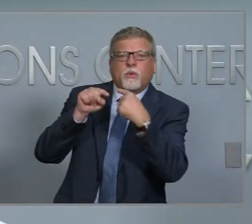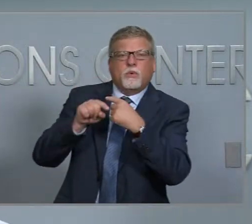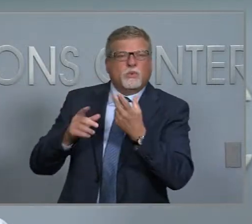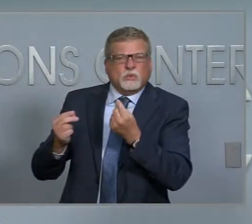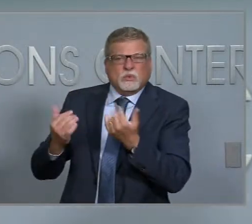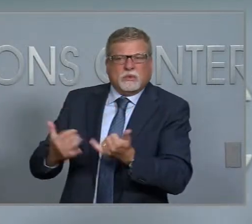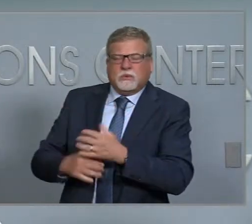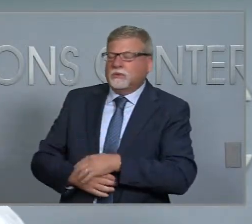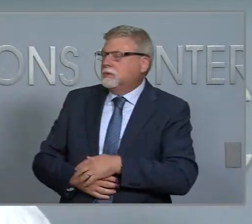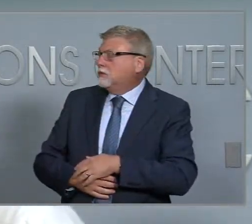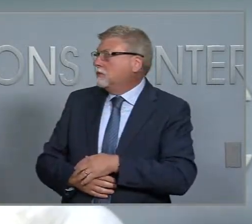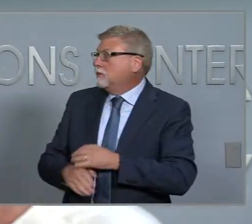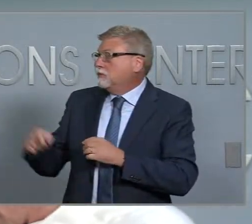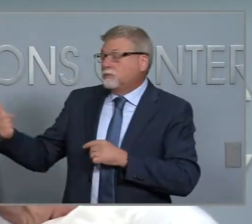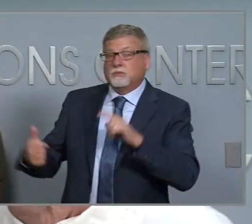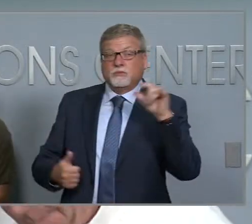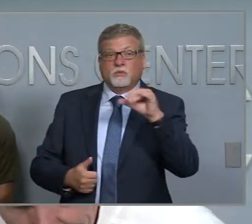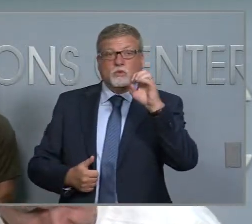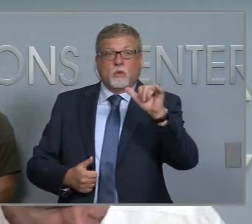Joey?